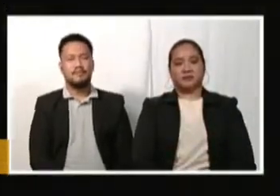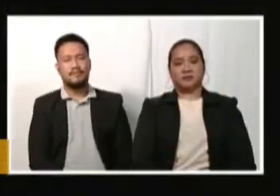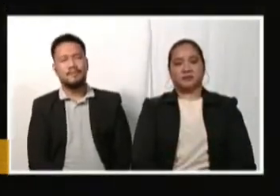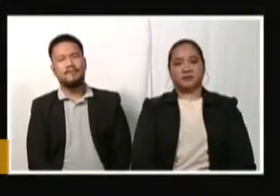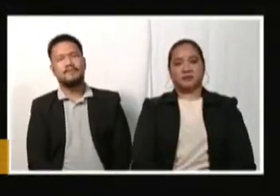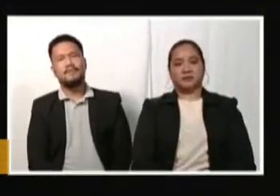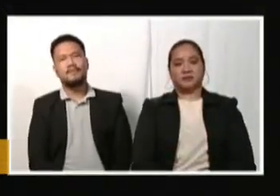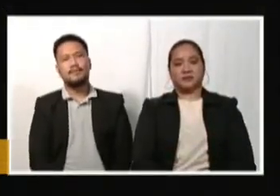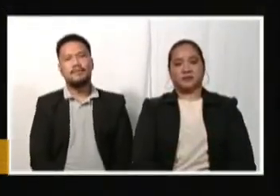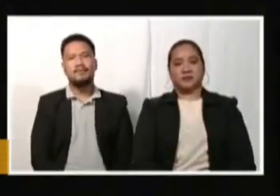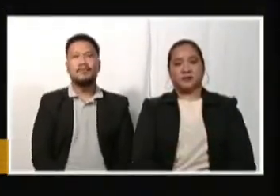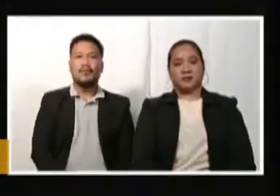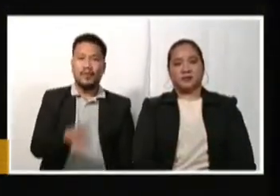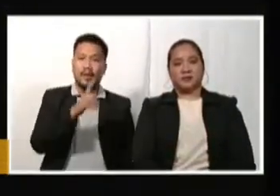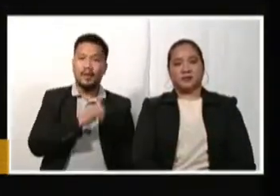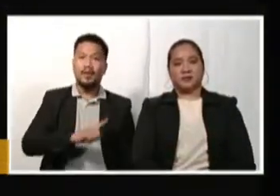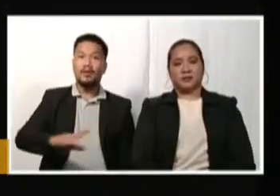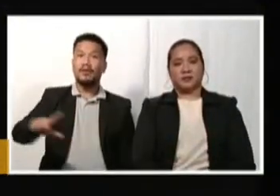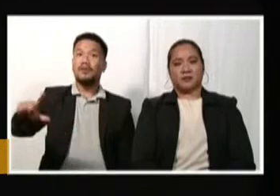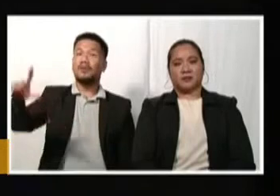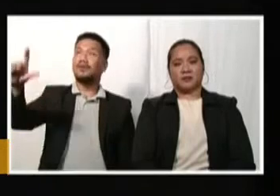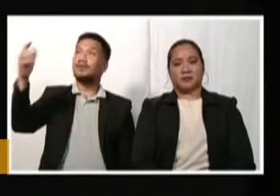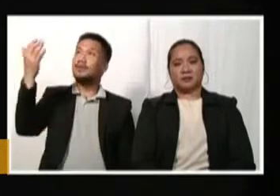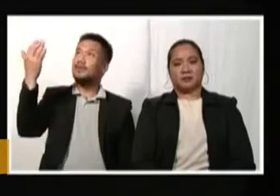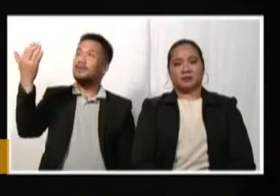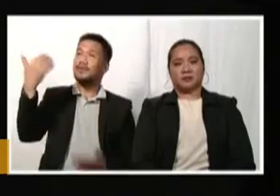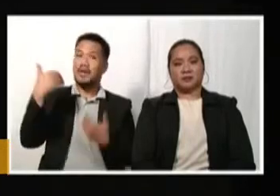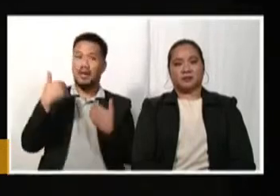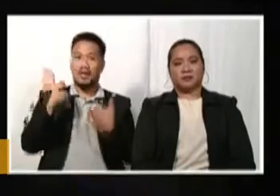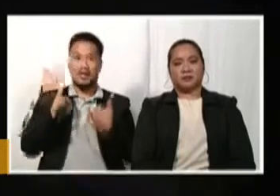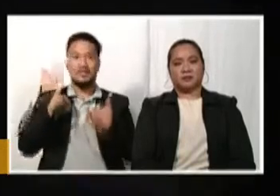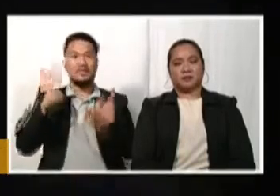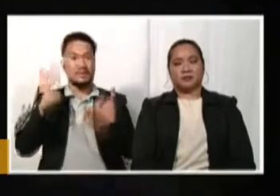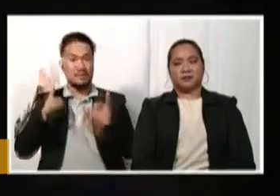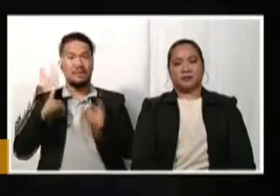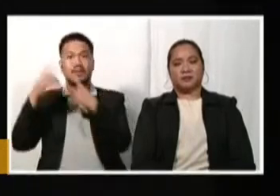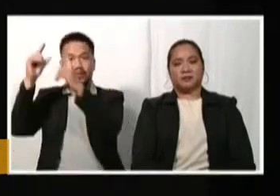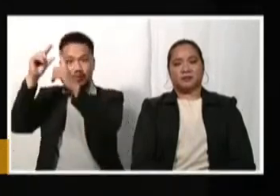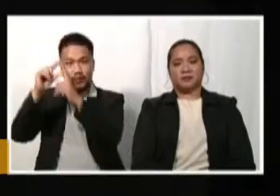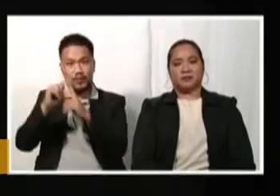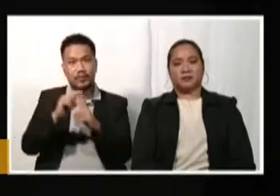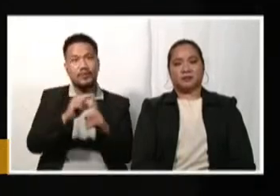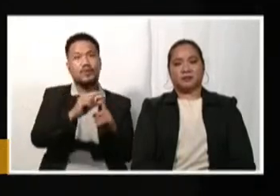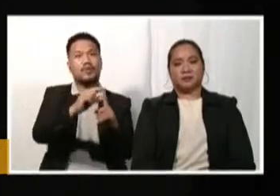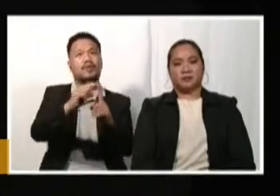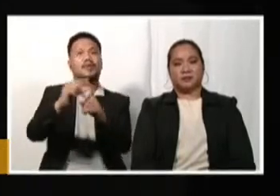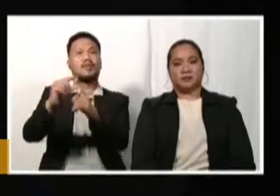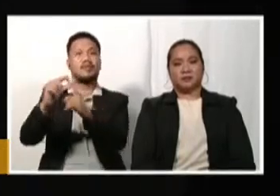Lord, you have the words of the